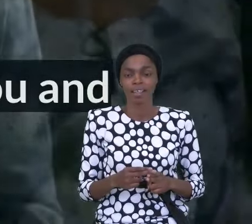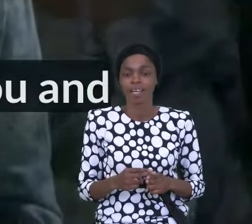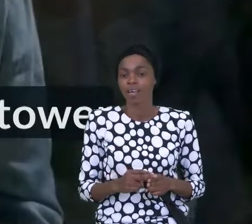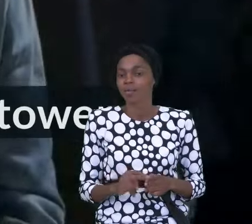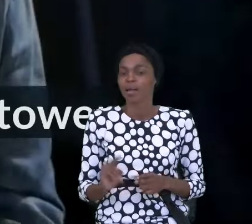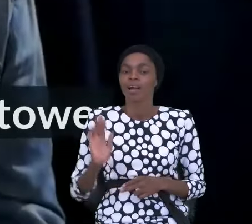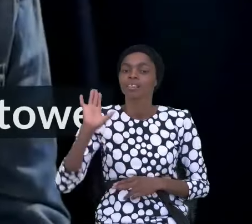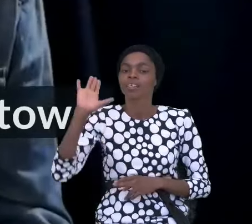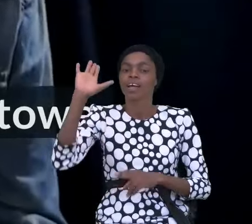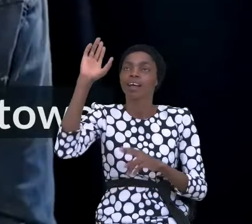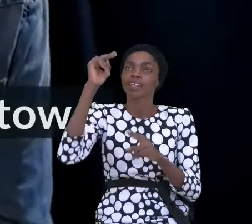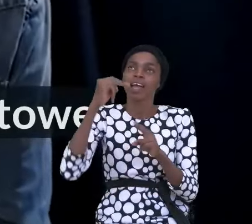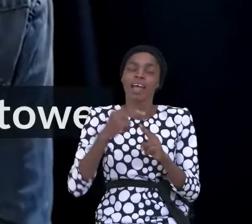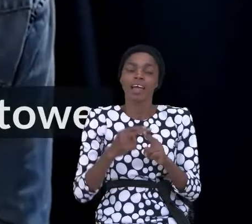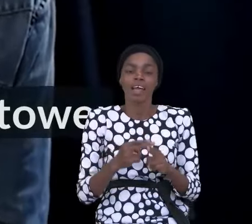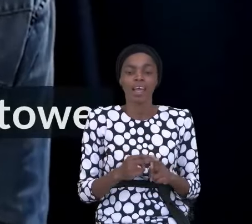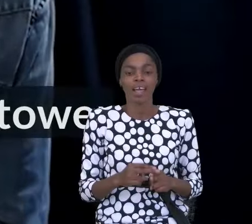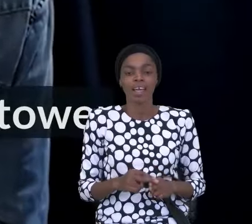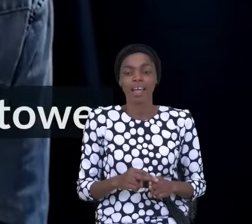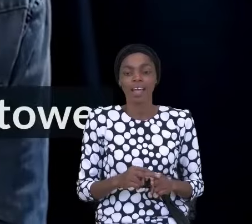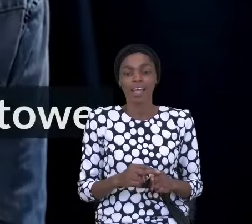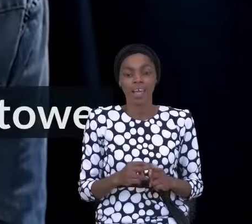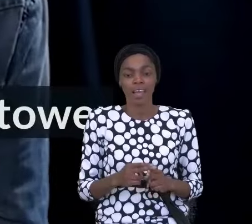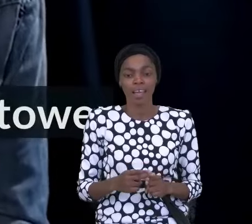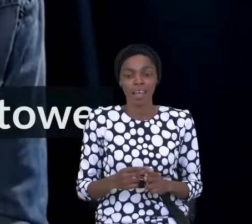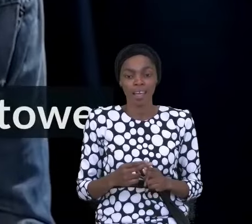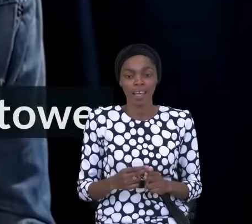name. Your